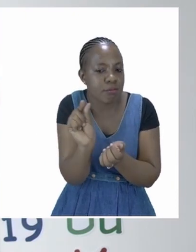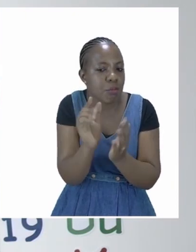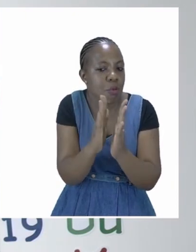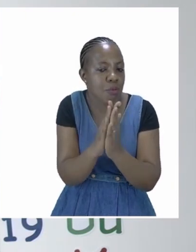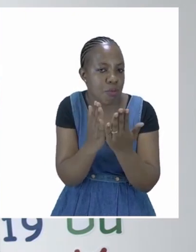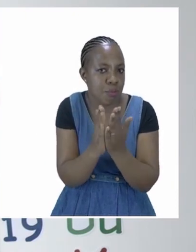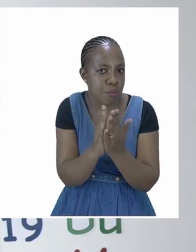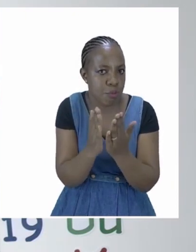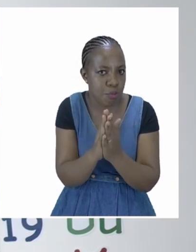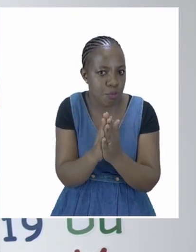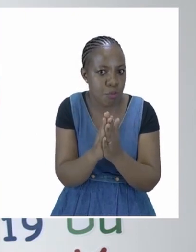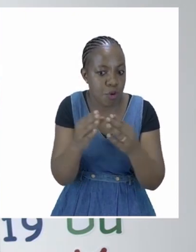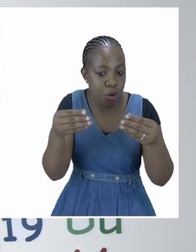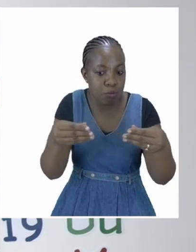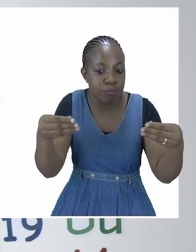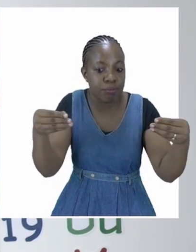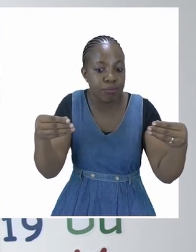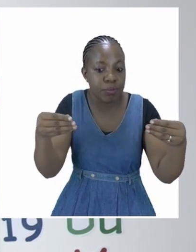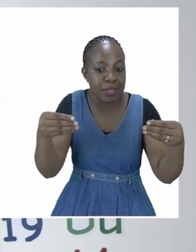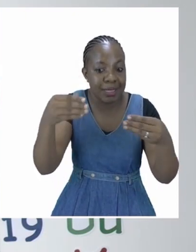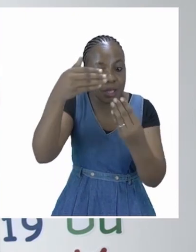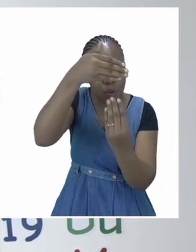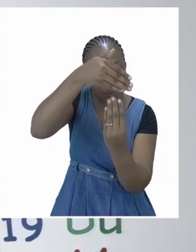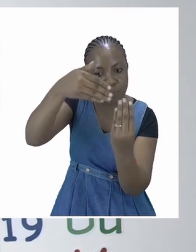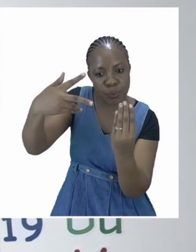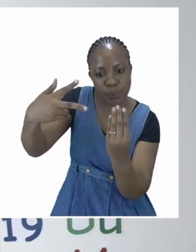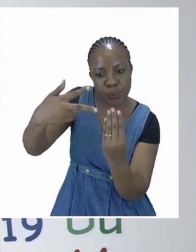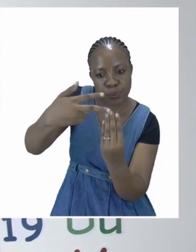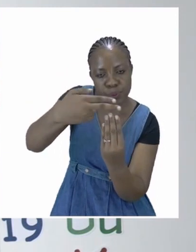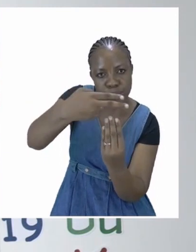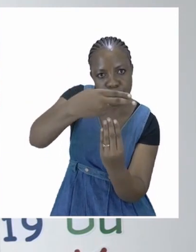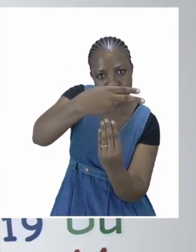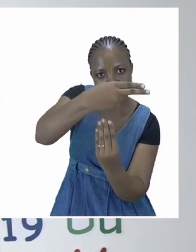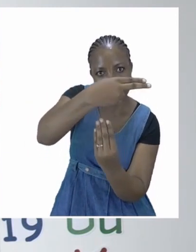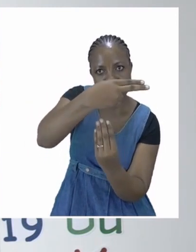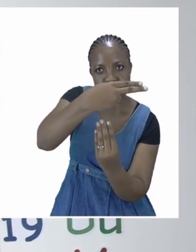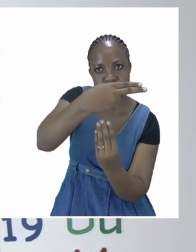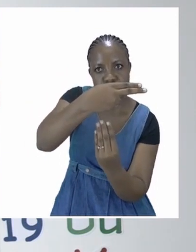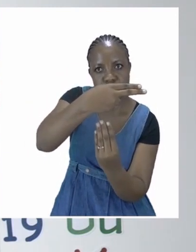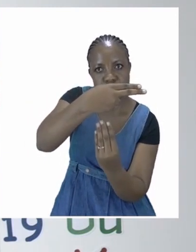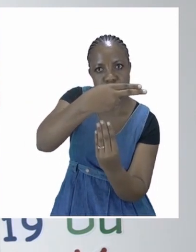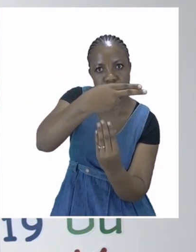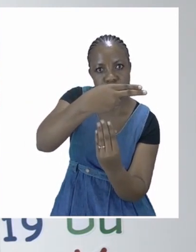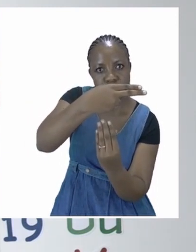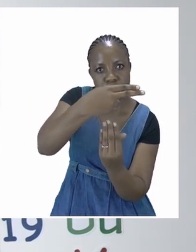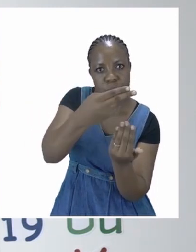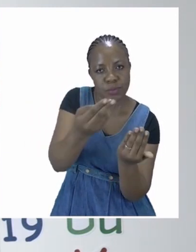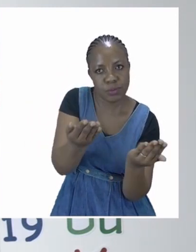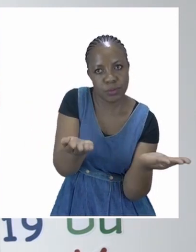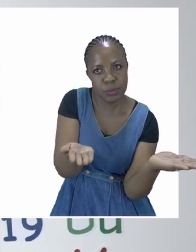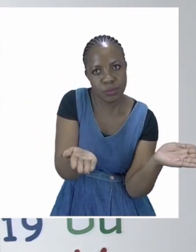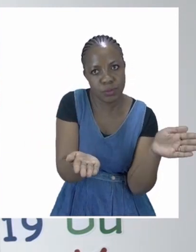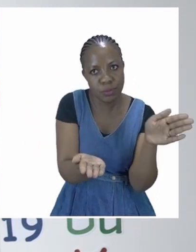booklet. Please cut the top of the lesson booklet with a pair of scissors and fold